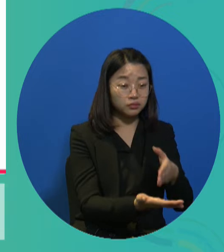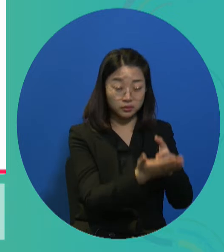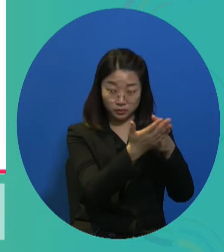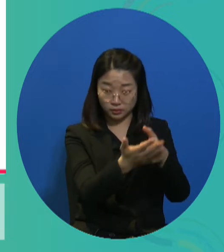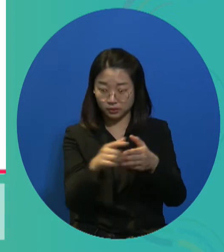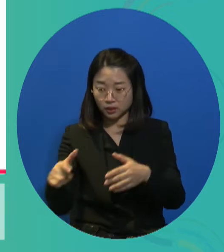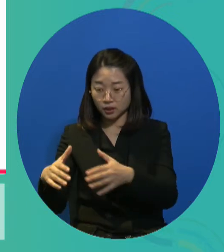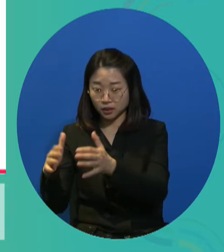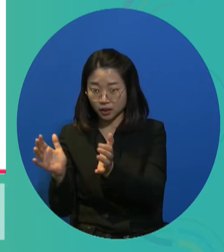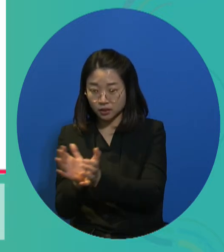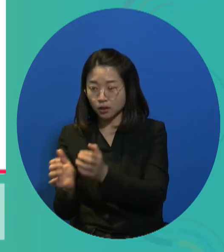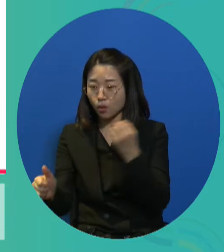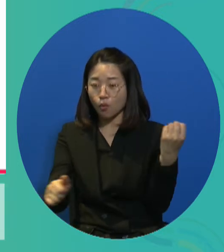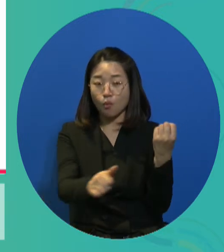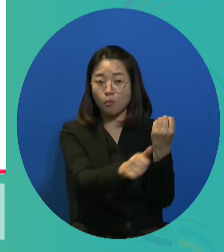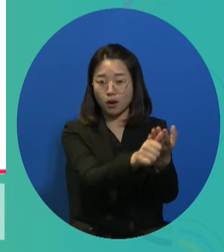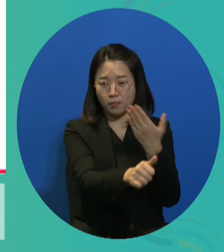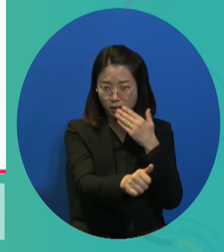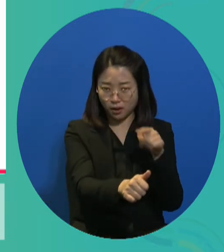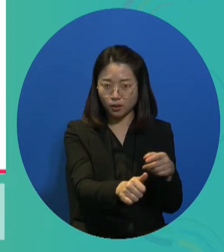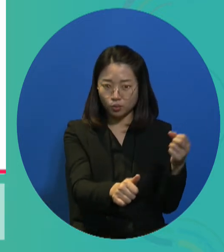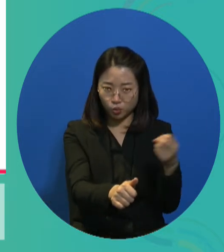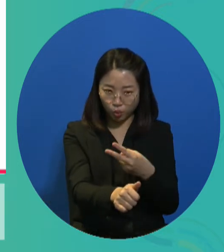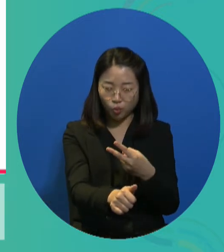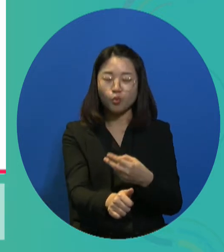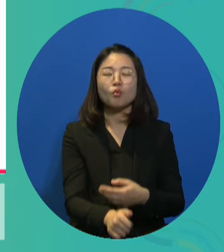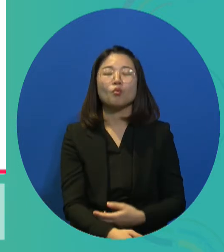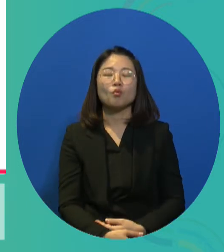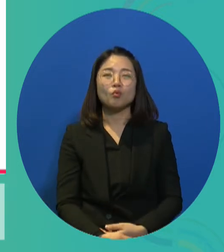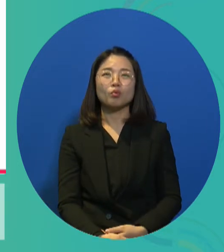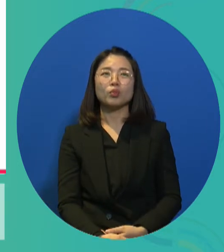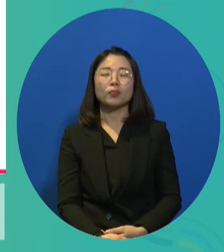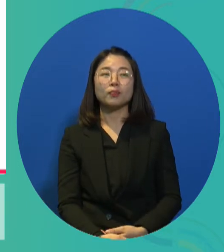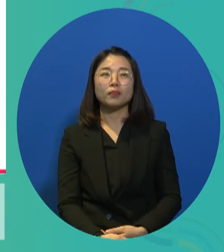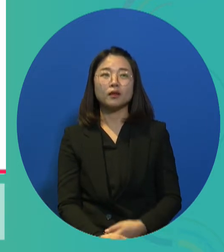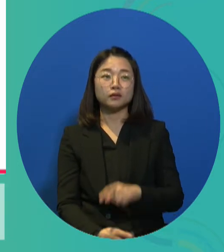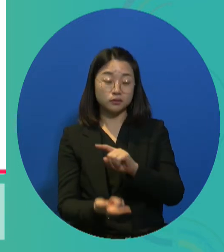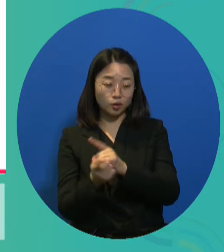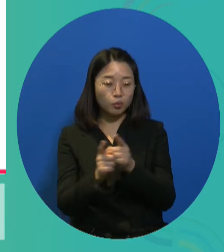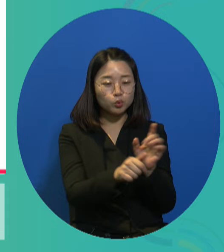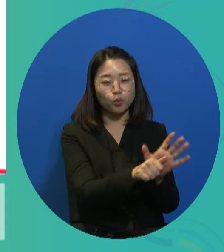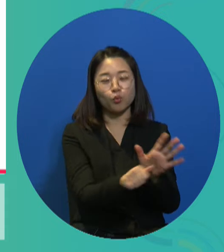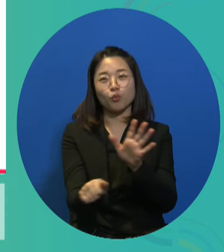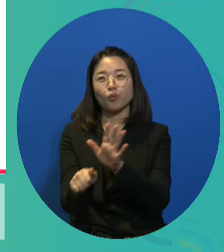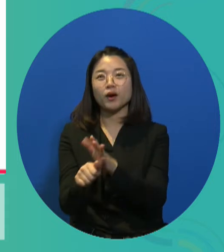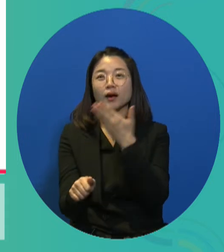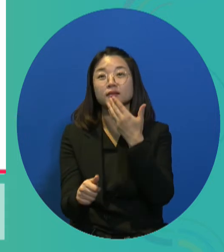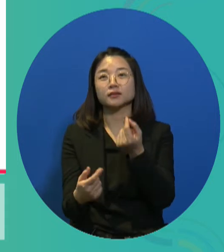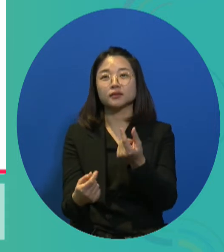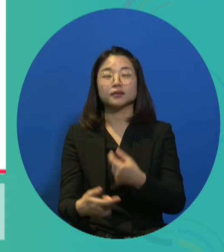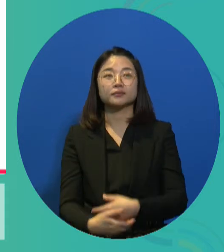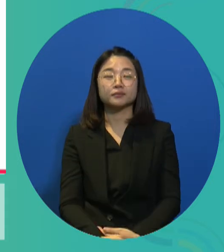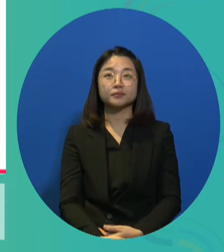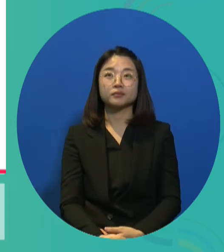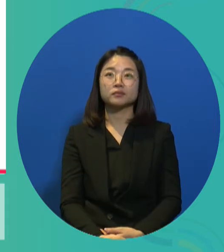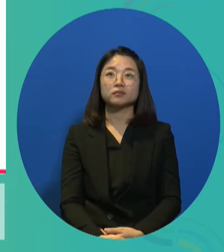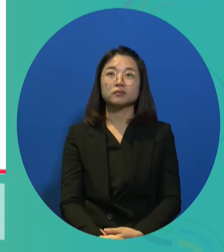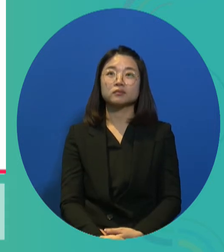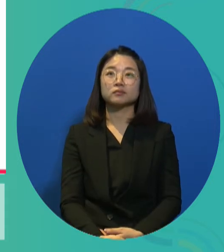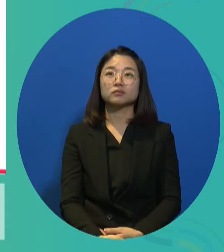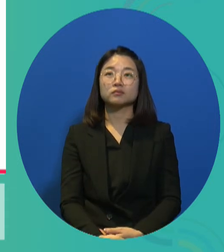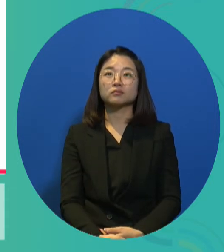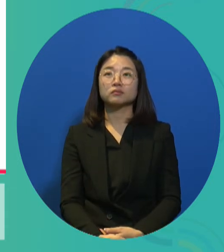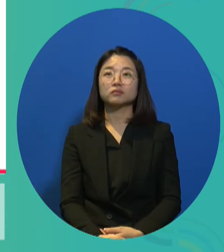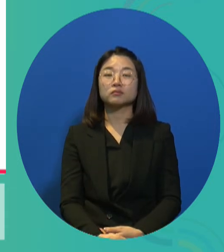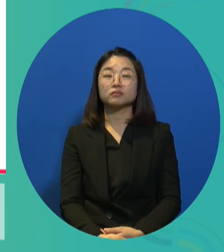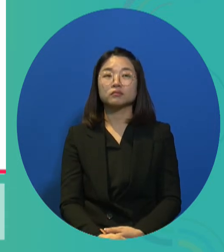forward, and it may not just be individuals or individual victims, but also groups of individuals that